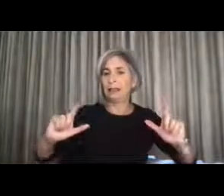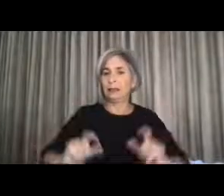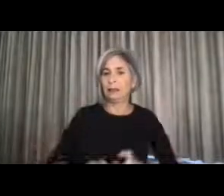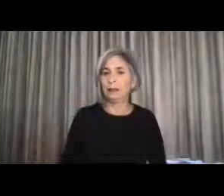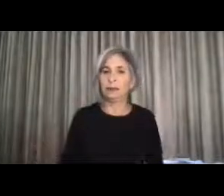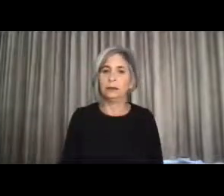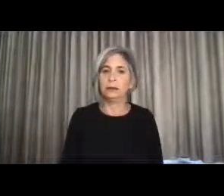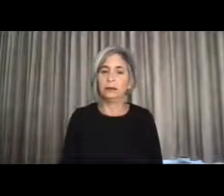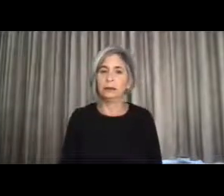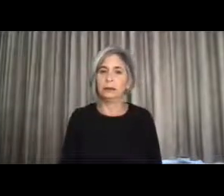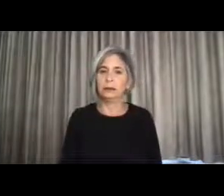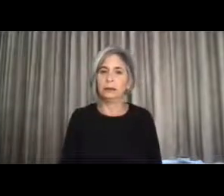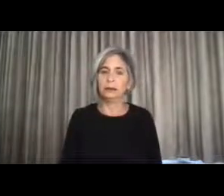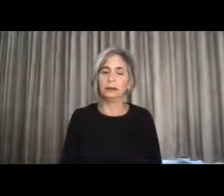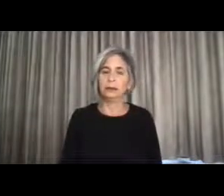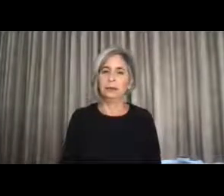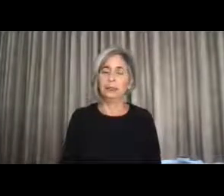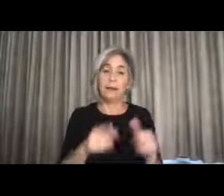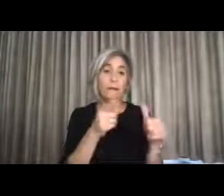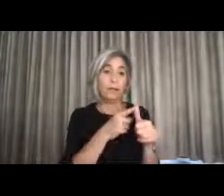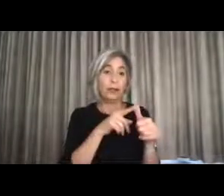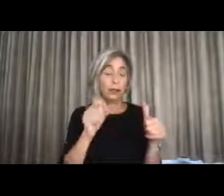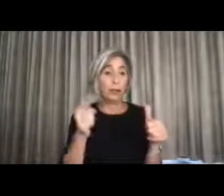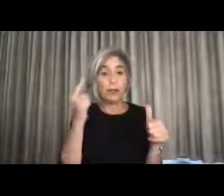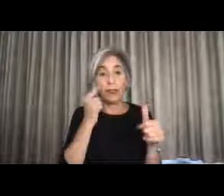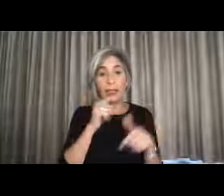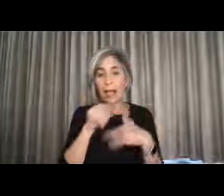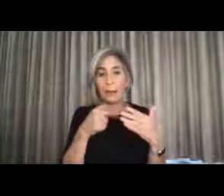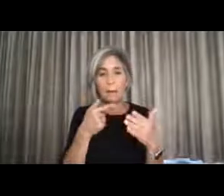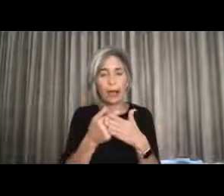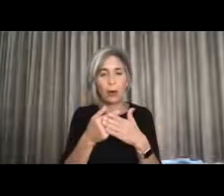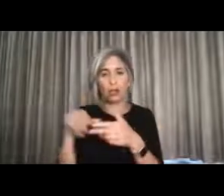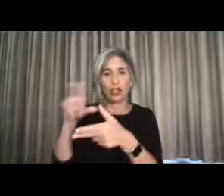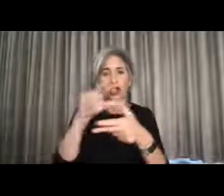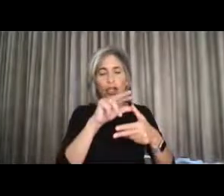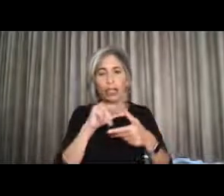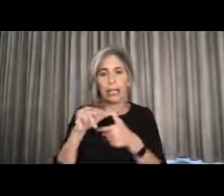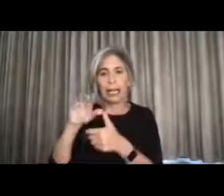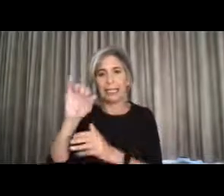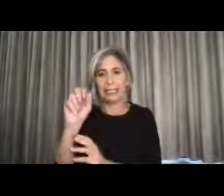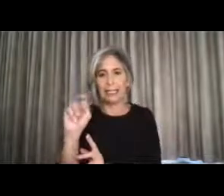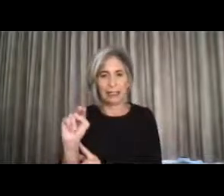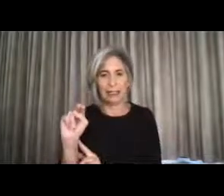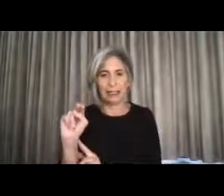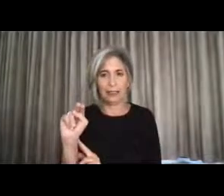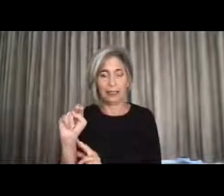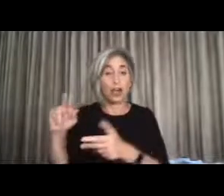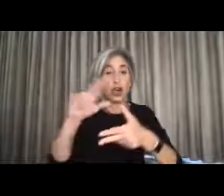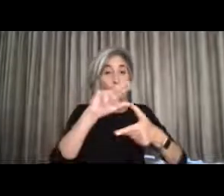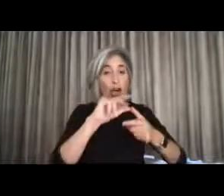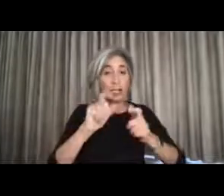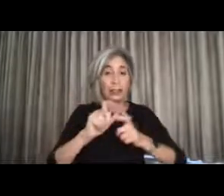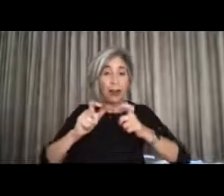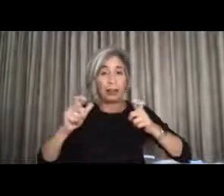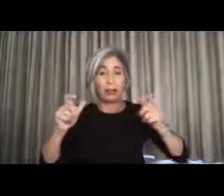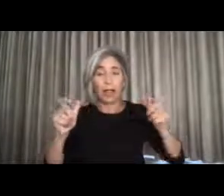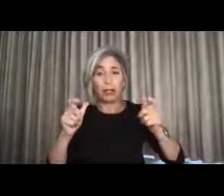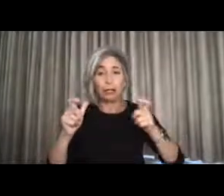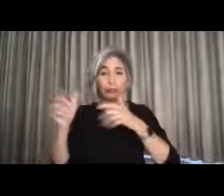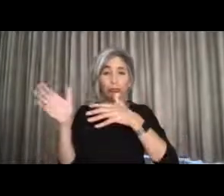So the first thing we need to think about is, what are we worried about when it comes to hurricane season? Hurricanes are large tropical